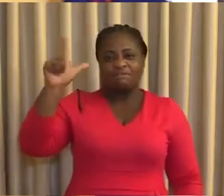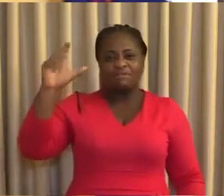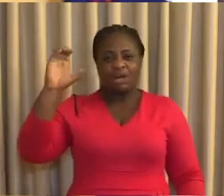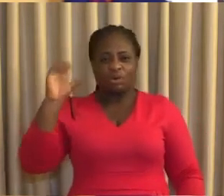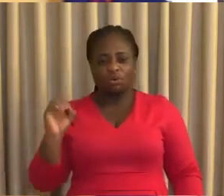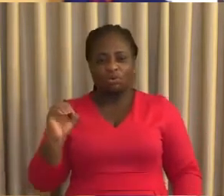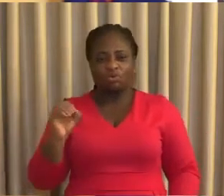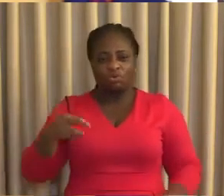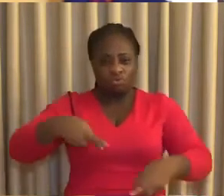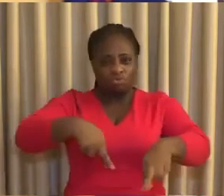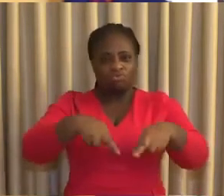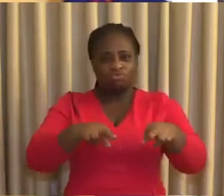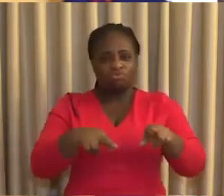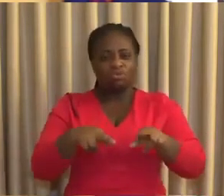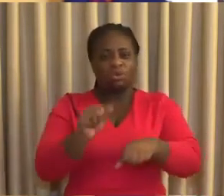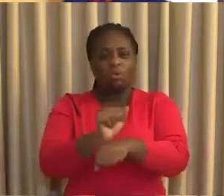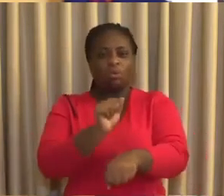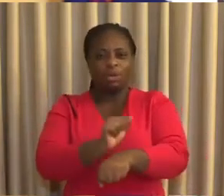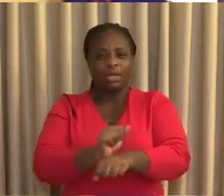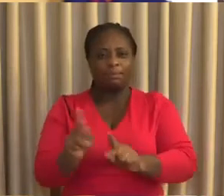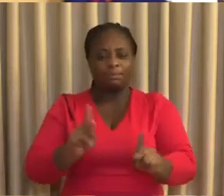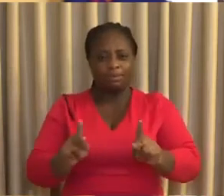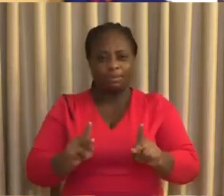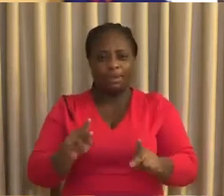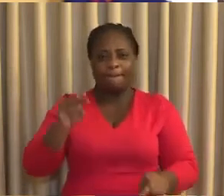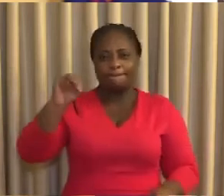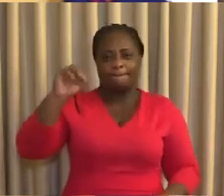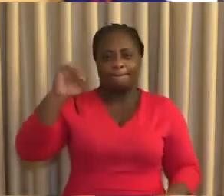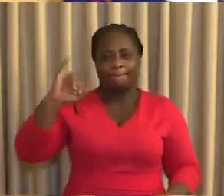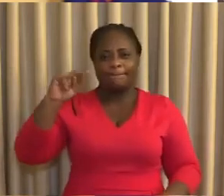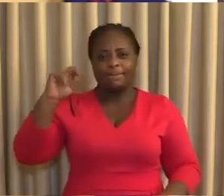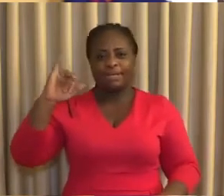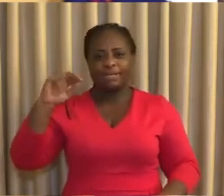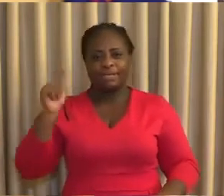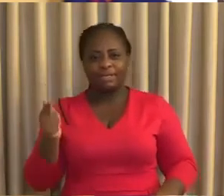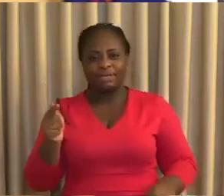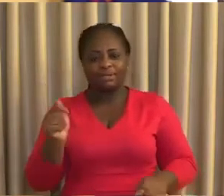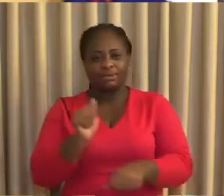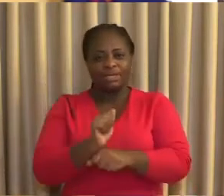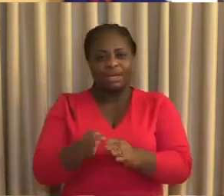workers. Mining workers. Fisherfolk. Members of the security